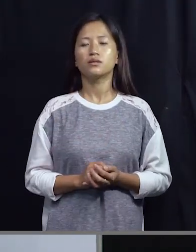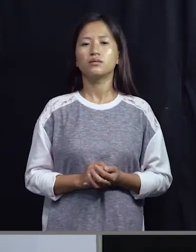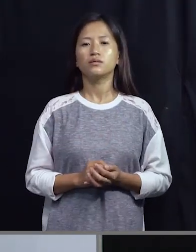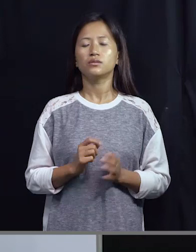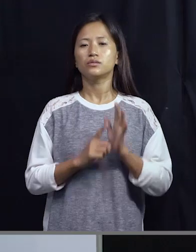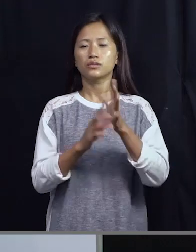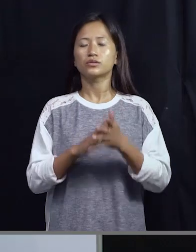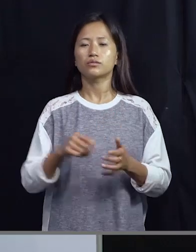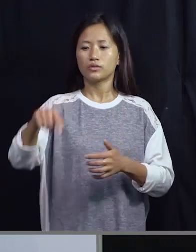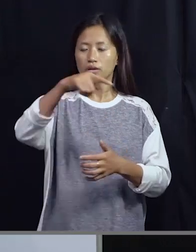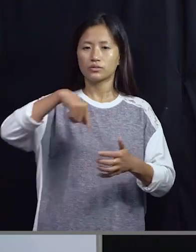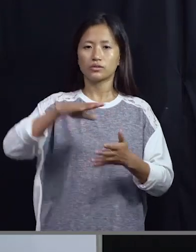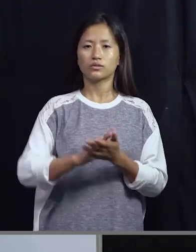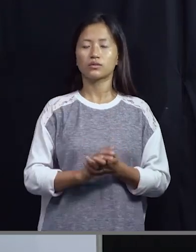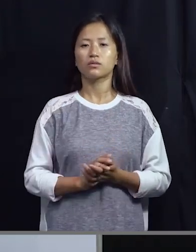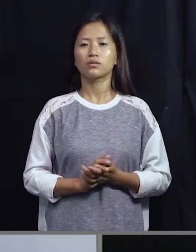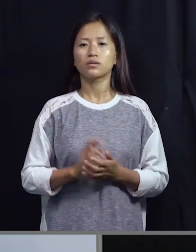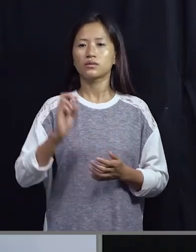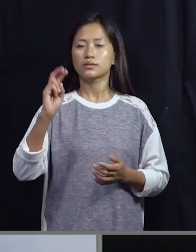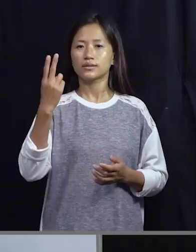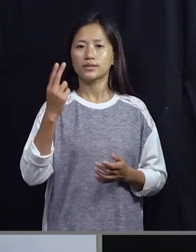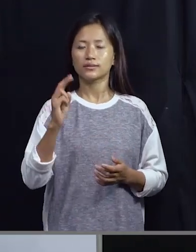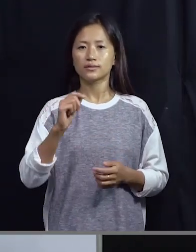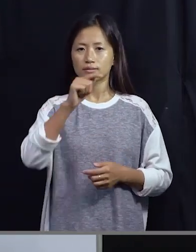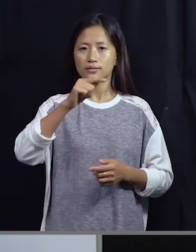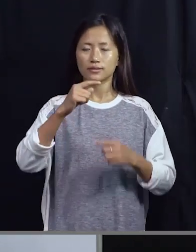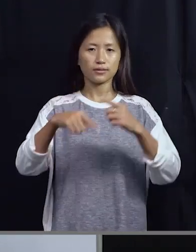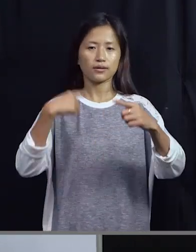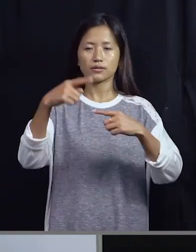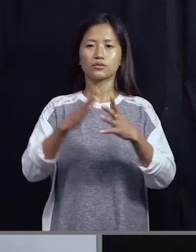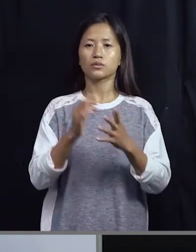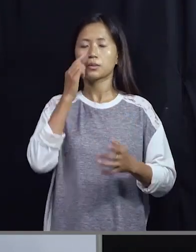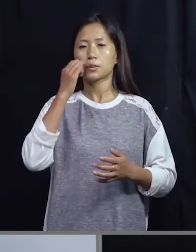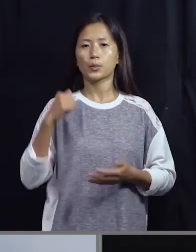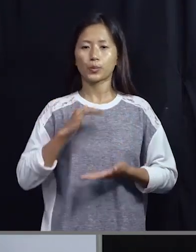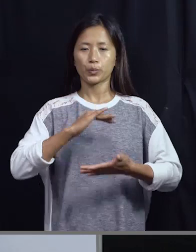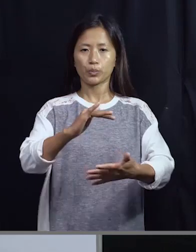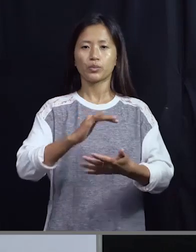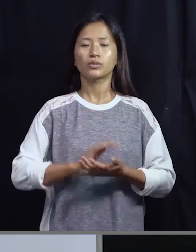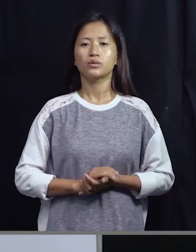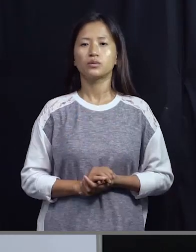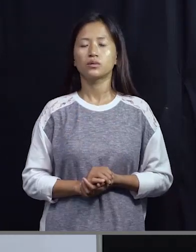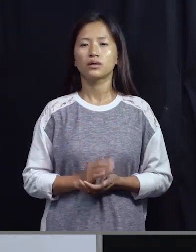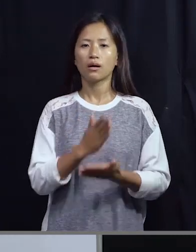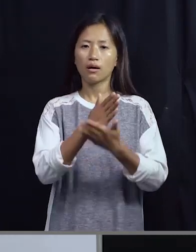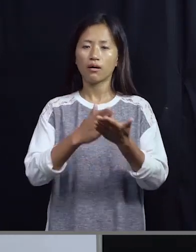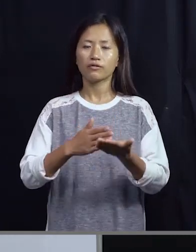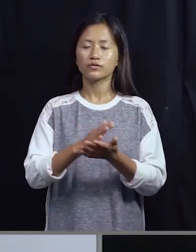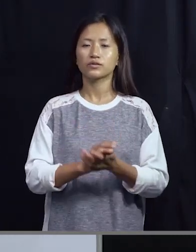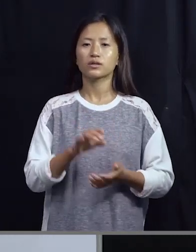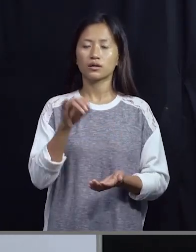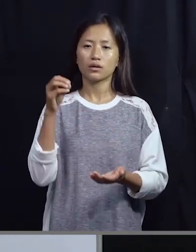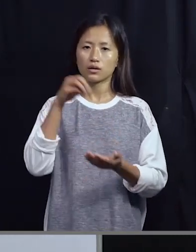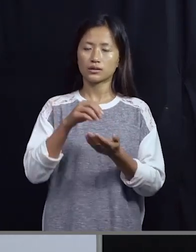round of replication, the second cycle, or the second daughters, they found out that half of it contained the hybrid